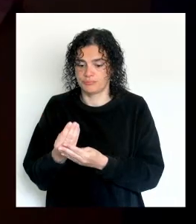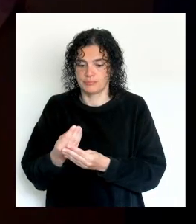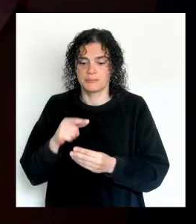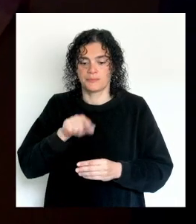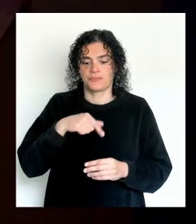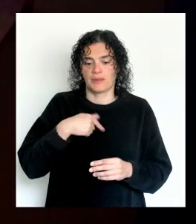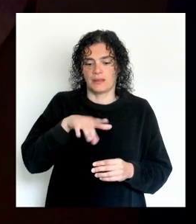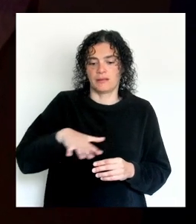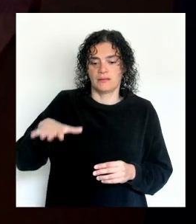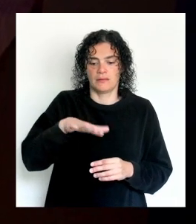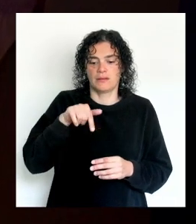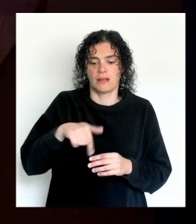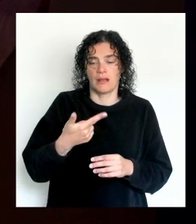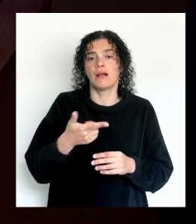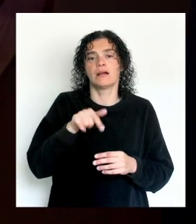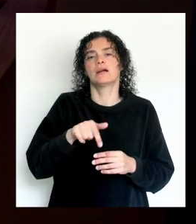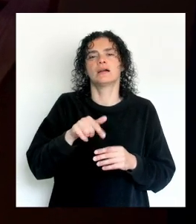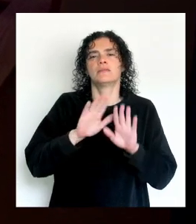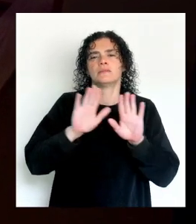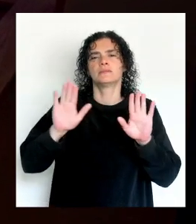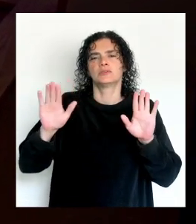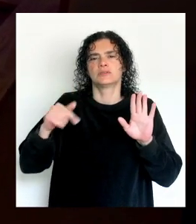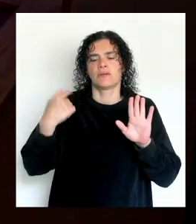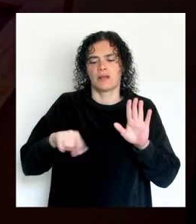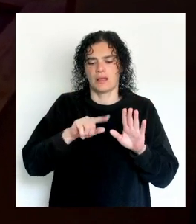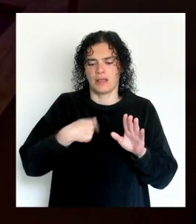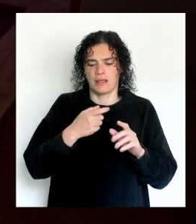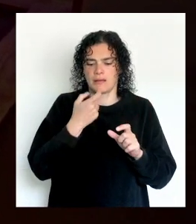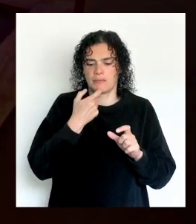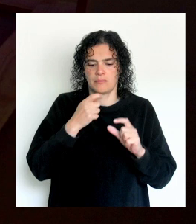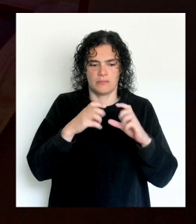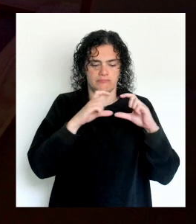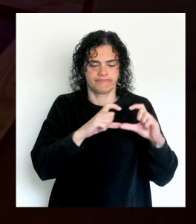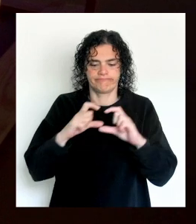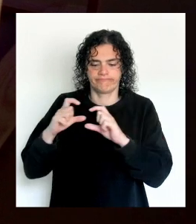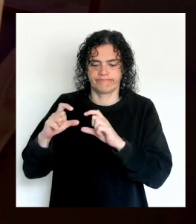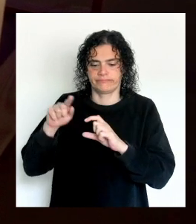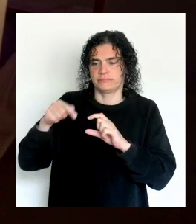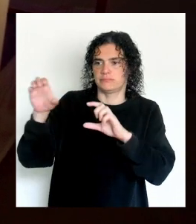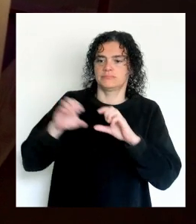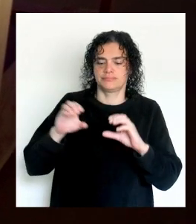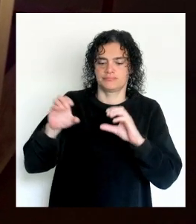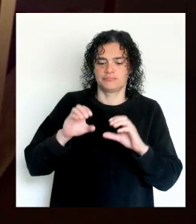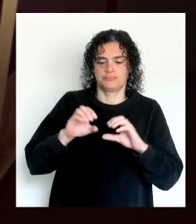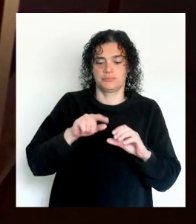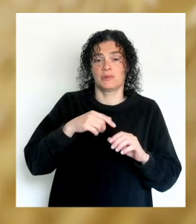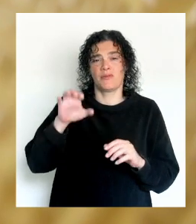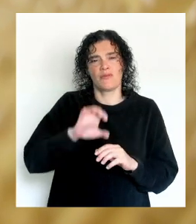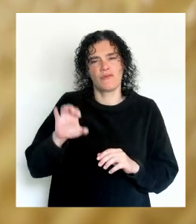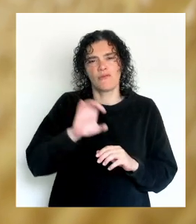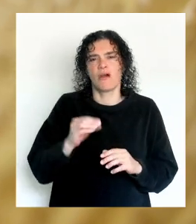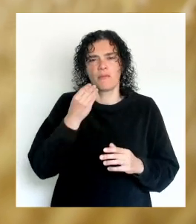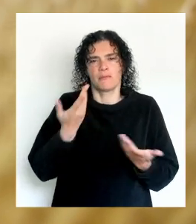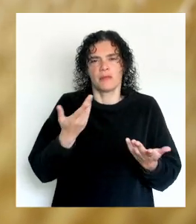mushrooms. Mei-Ling Loco is the central piece in that room. She's created bricks out of mycelium, so she's looking at